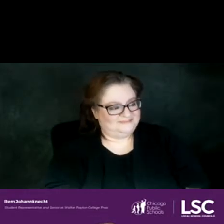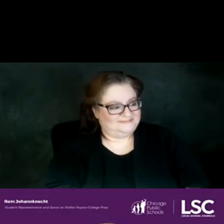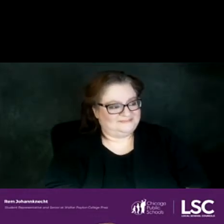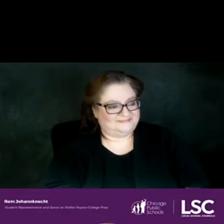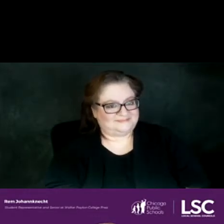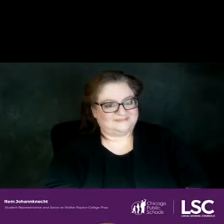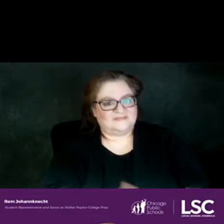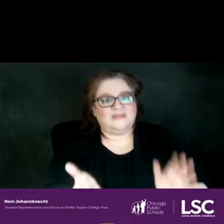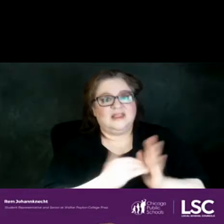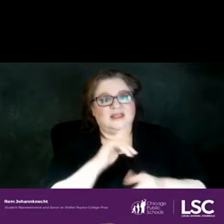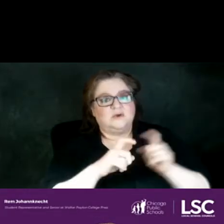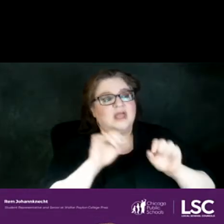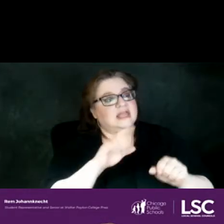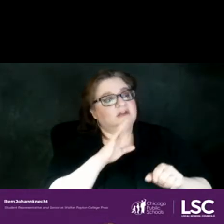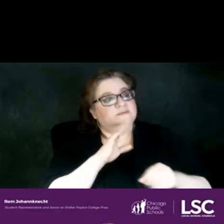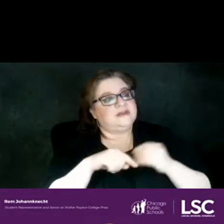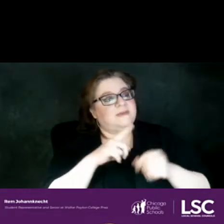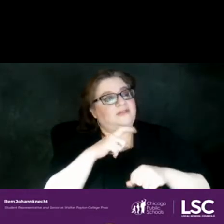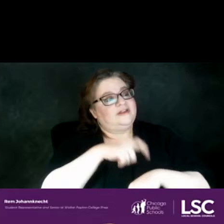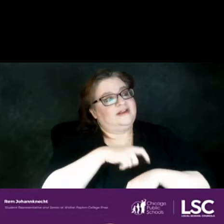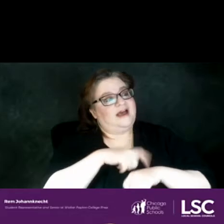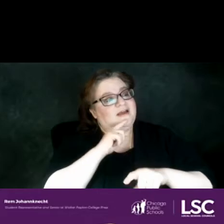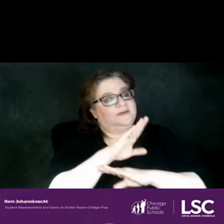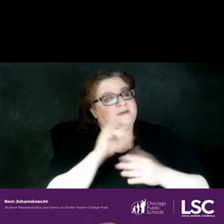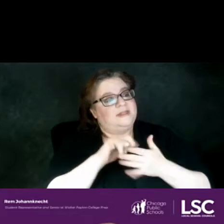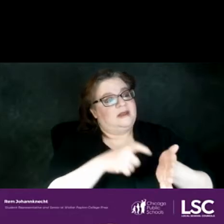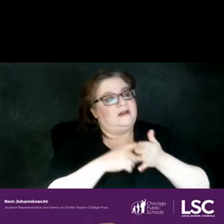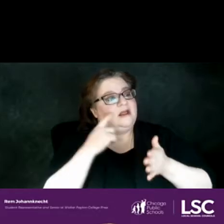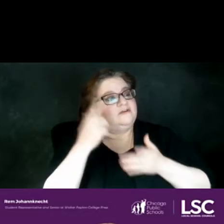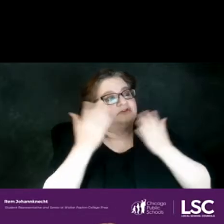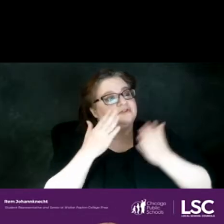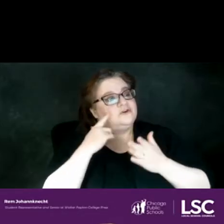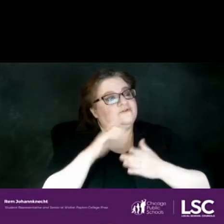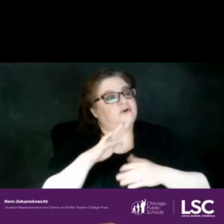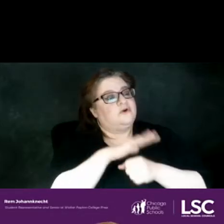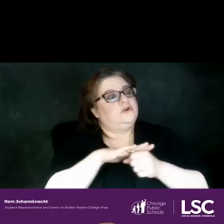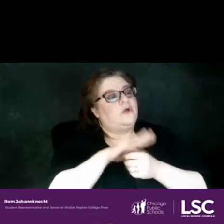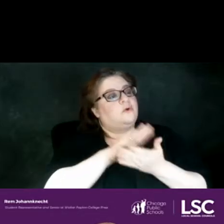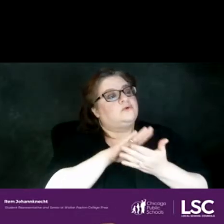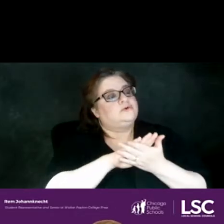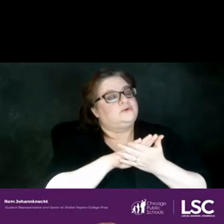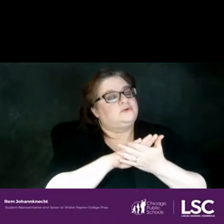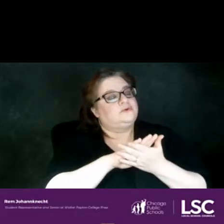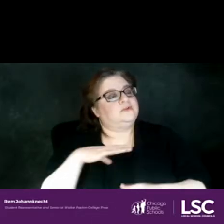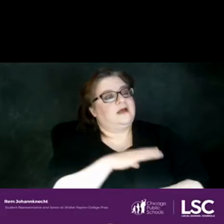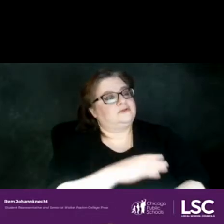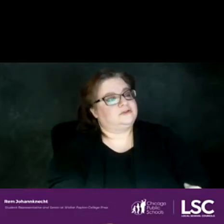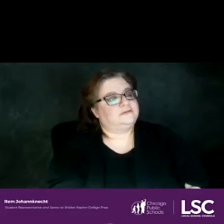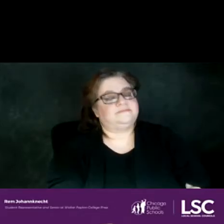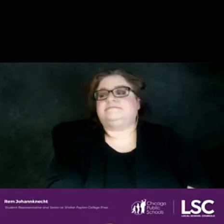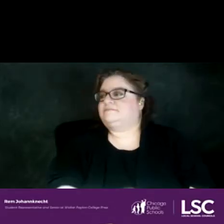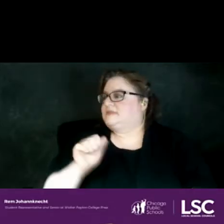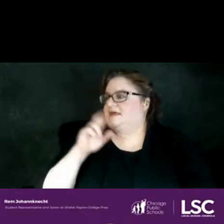And again, the question is, can you speak to the time commitment that it takes to serve on your local school council? Ms. Mendez? Yes, of